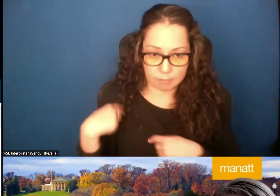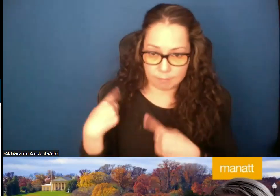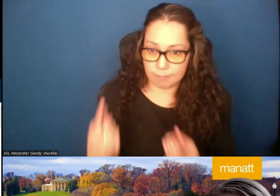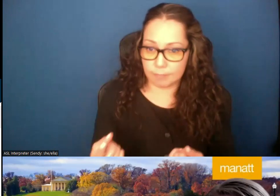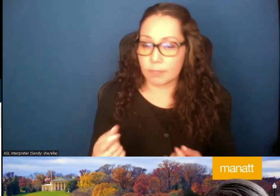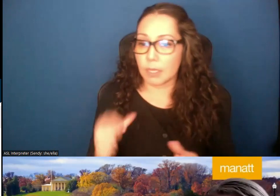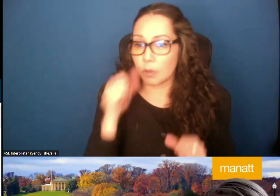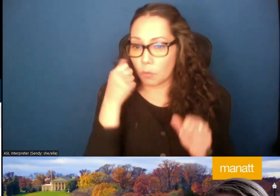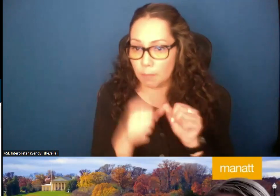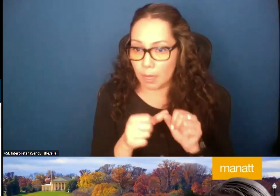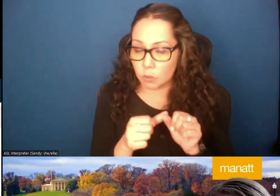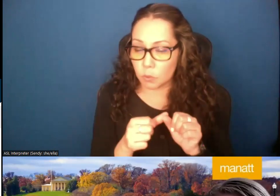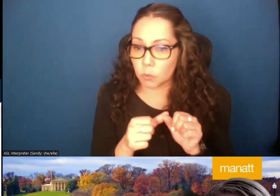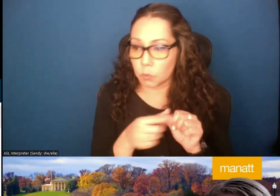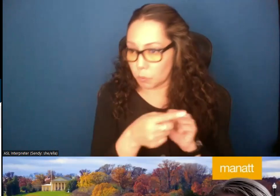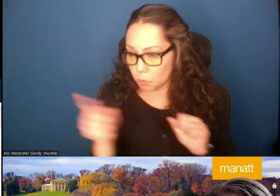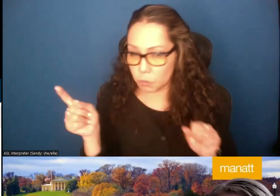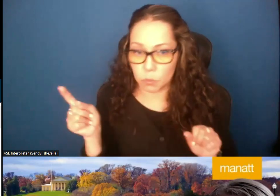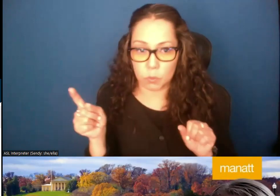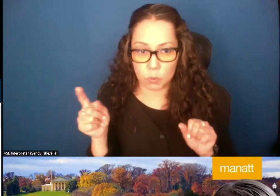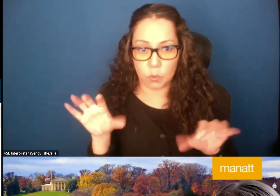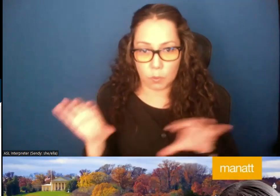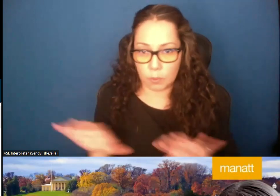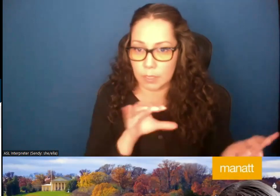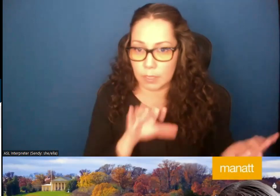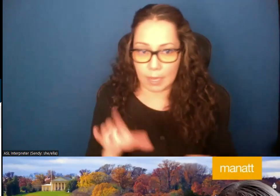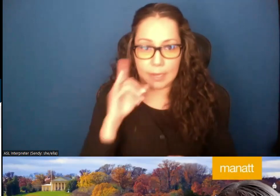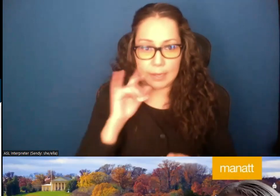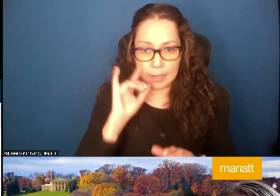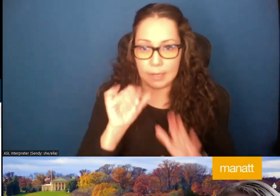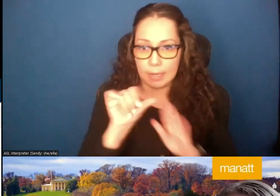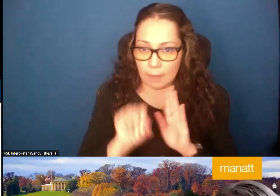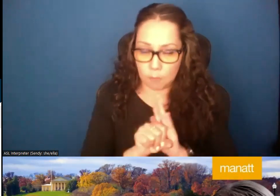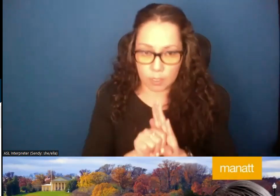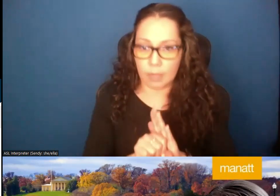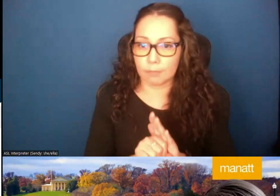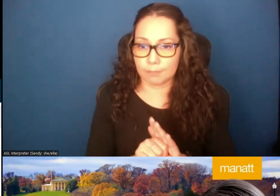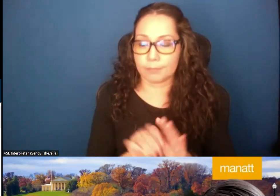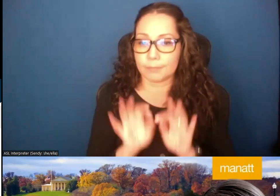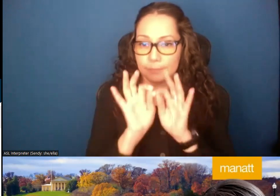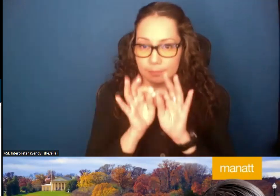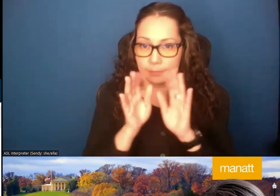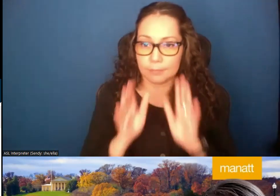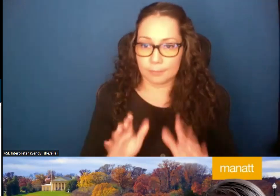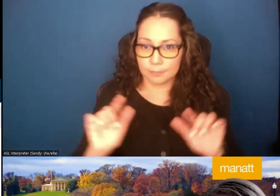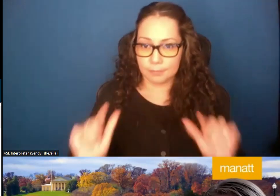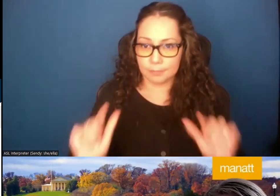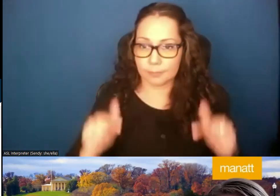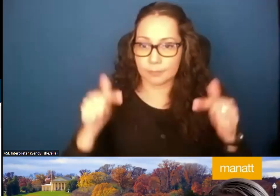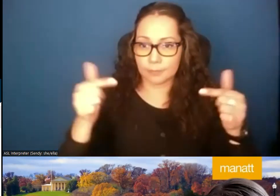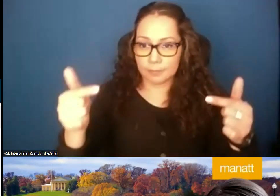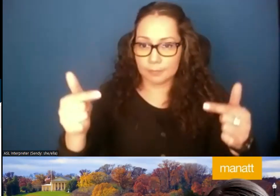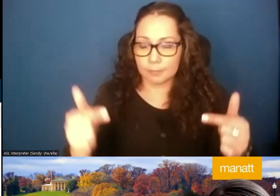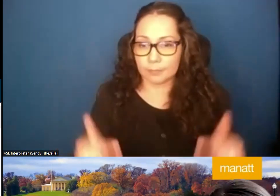about some work that's already been done in the state of California around establishing some policies and guidelines for